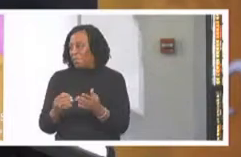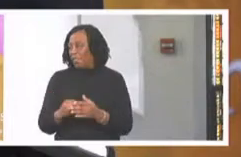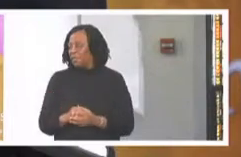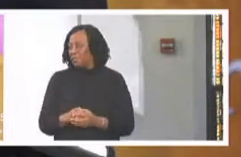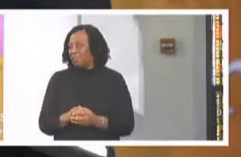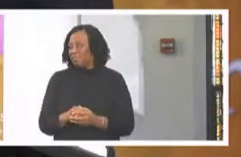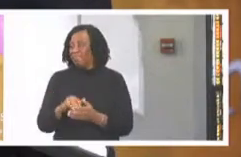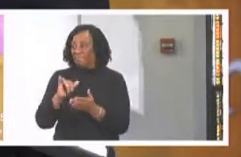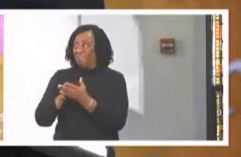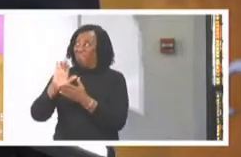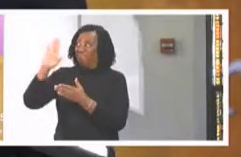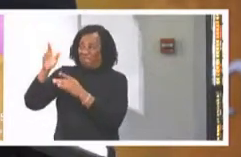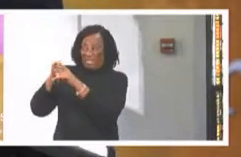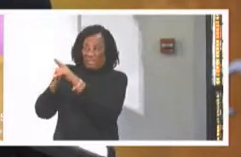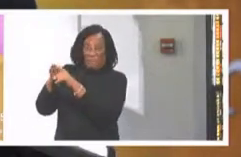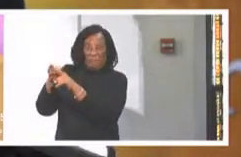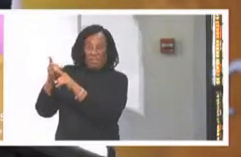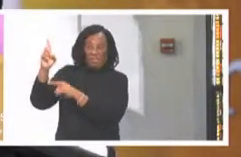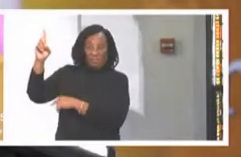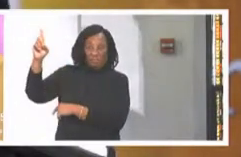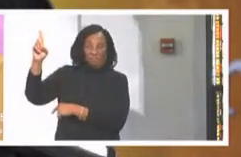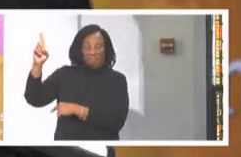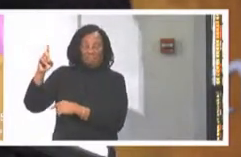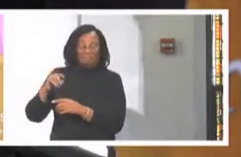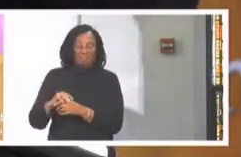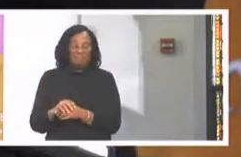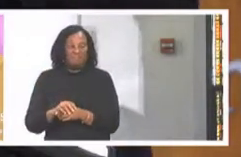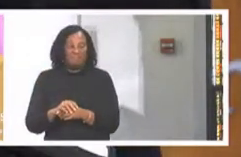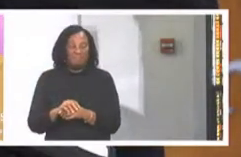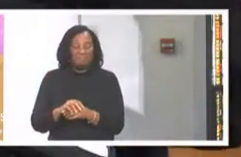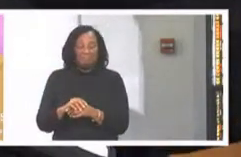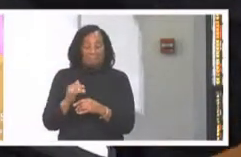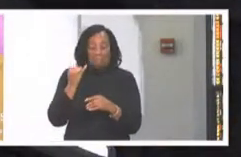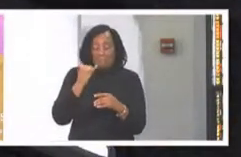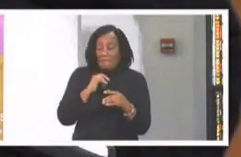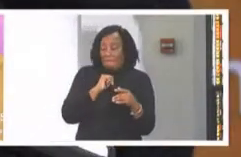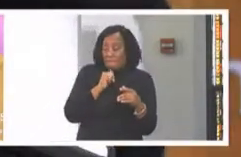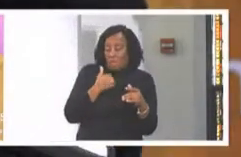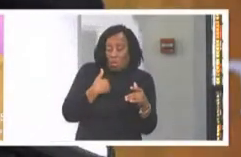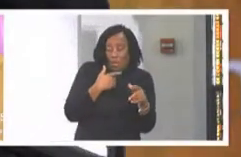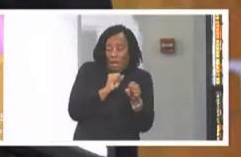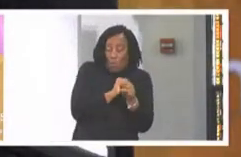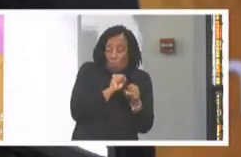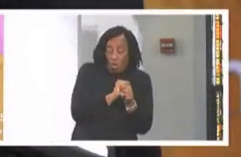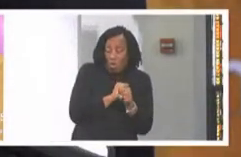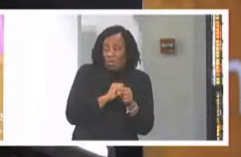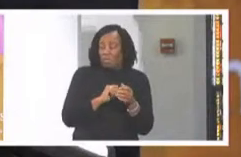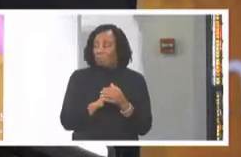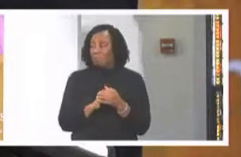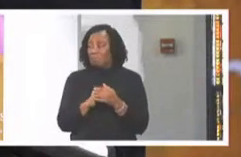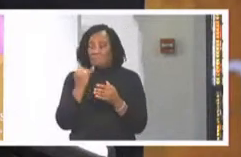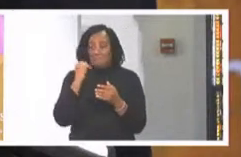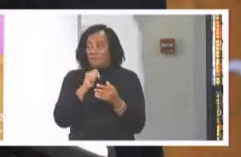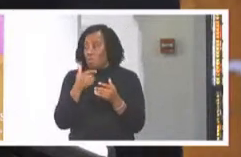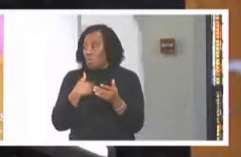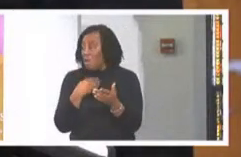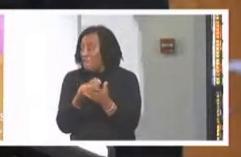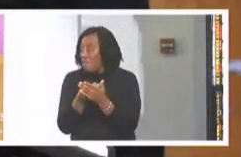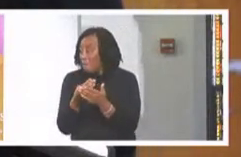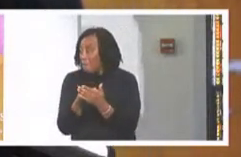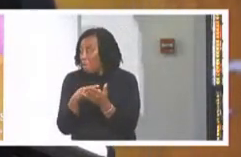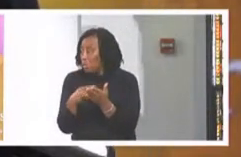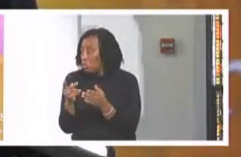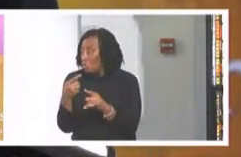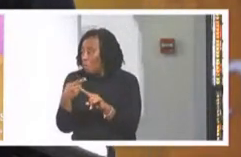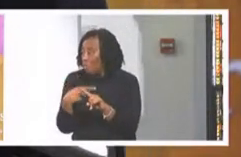That's His specialty. In unemployment situations, in no money for the rent